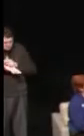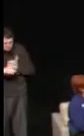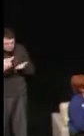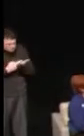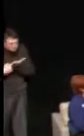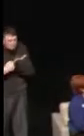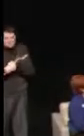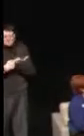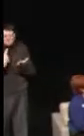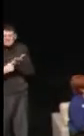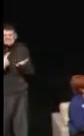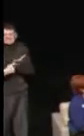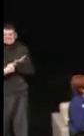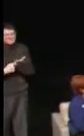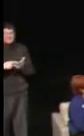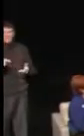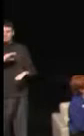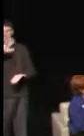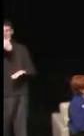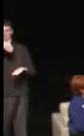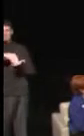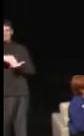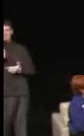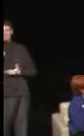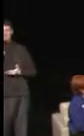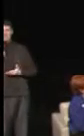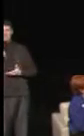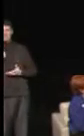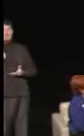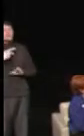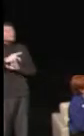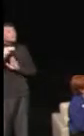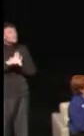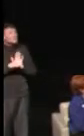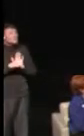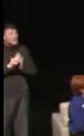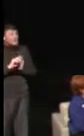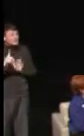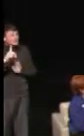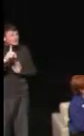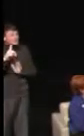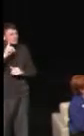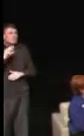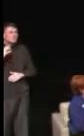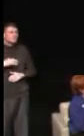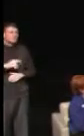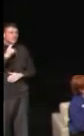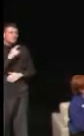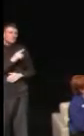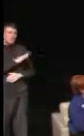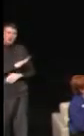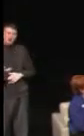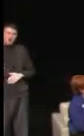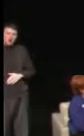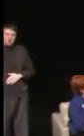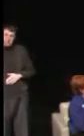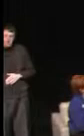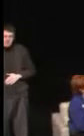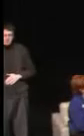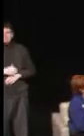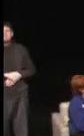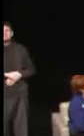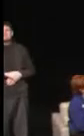of Canada. Through educational programs that will benefit classrooms across the country, through speaker